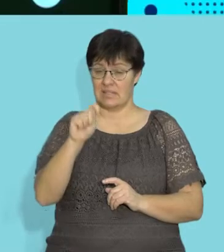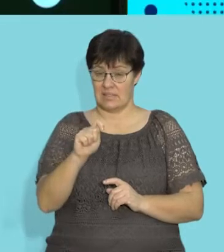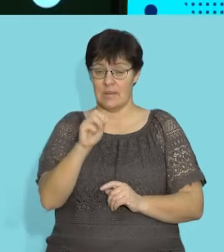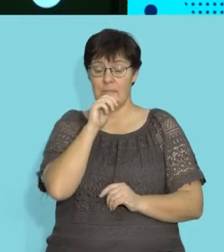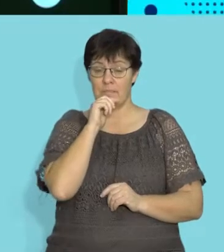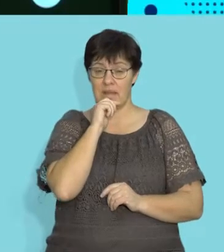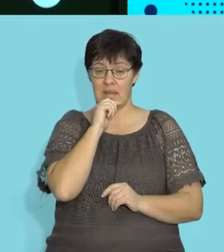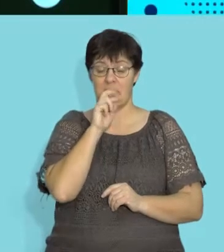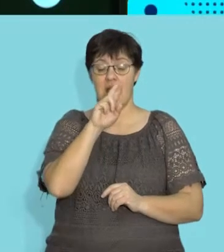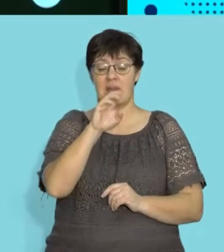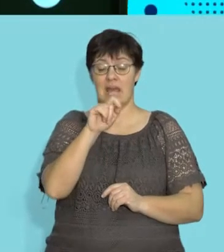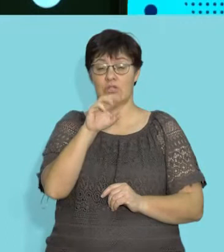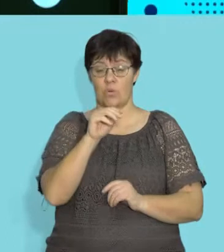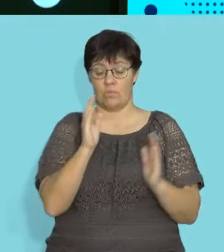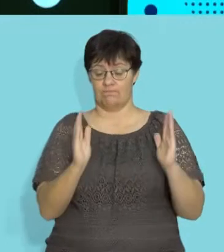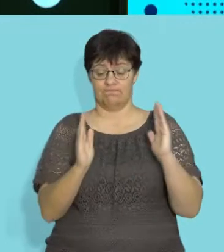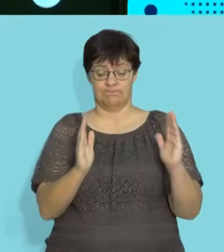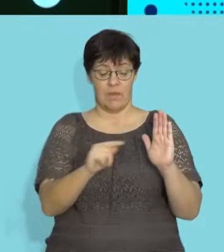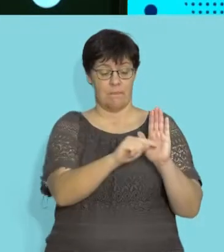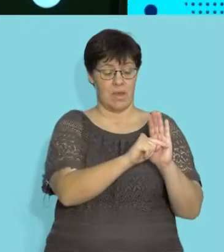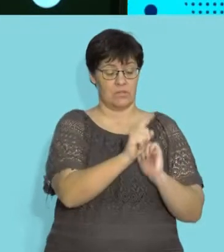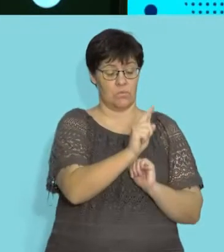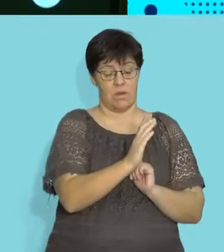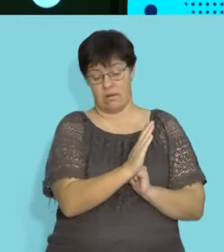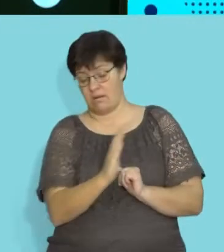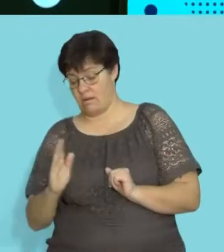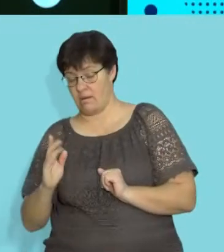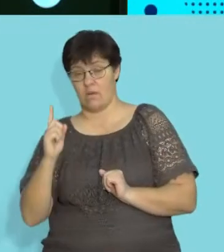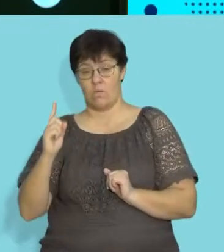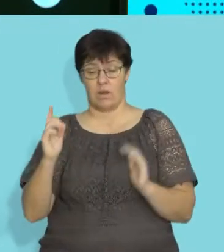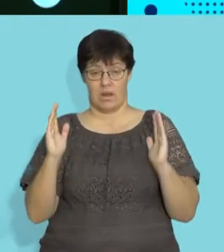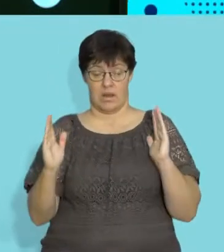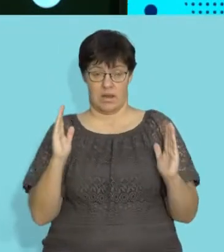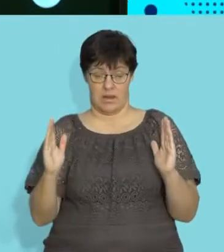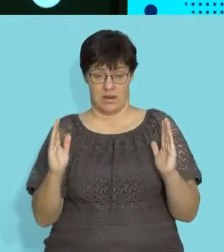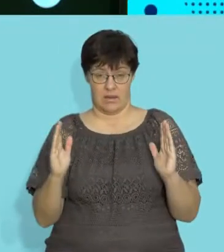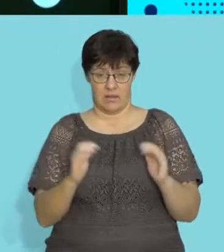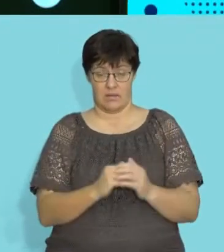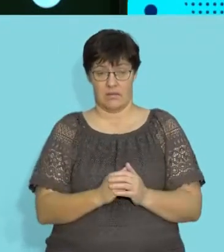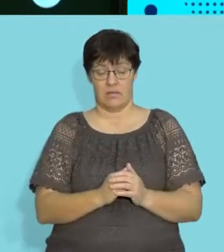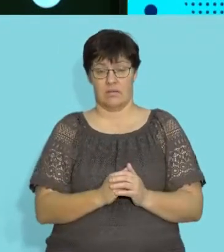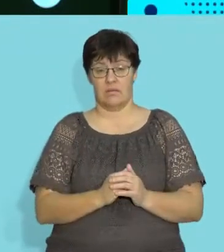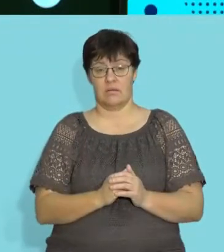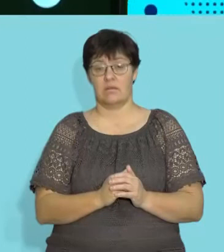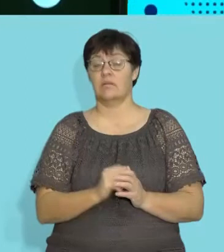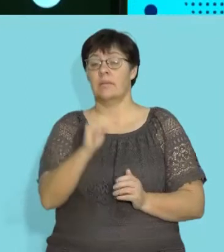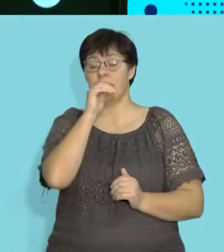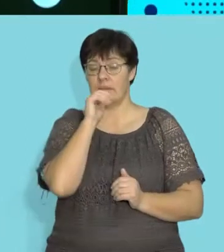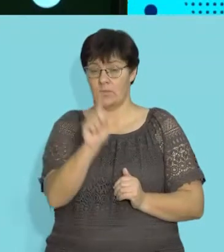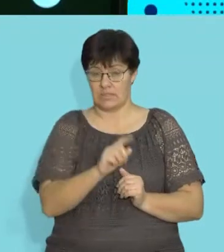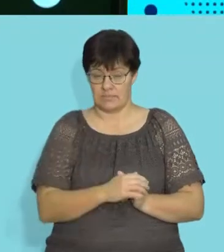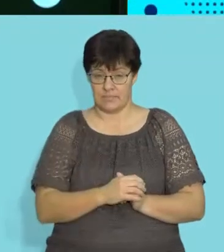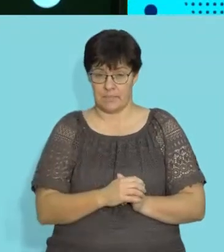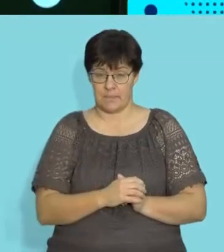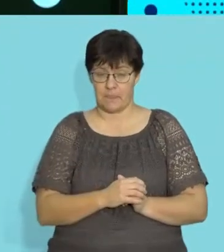series means that the ratio has to be between -1 and 1. So what this